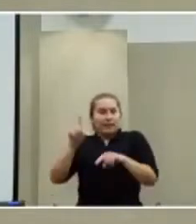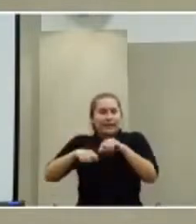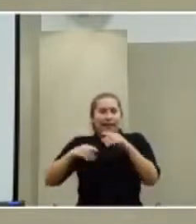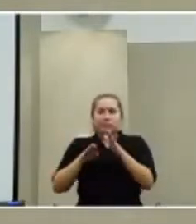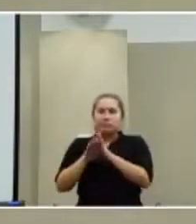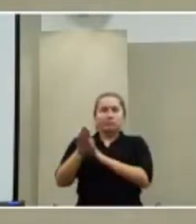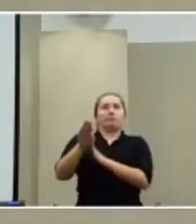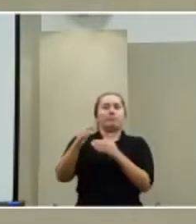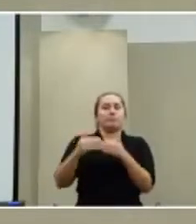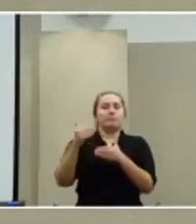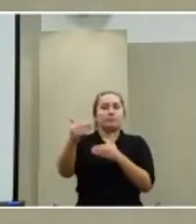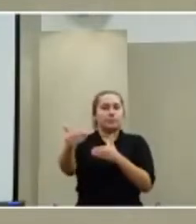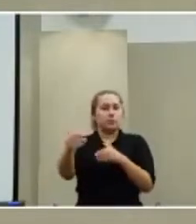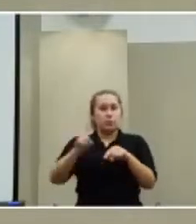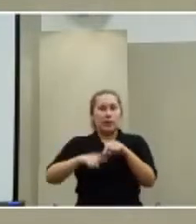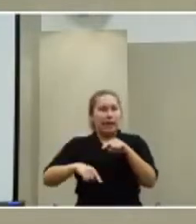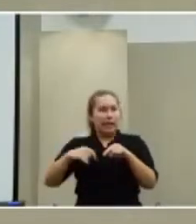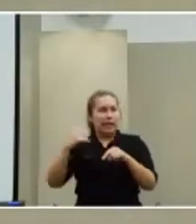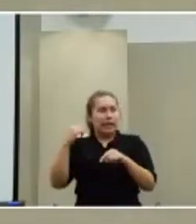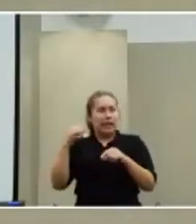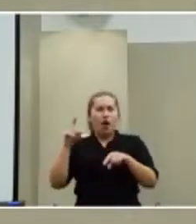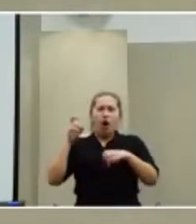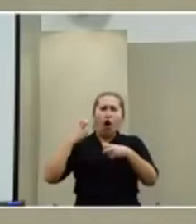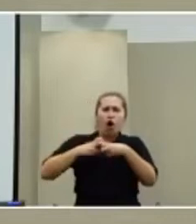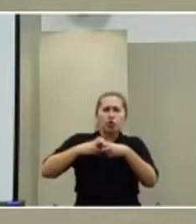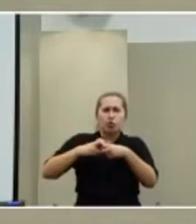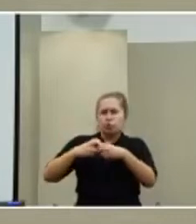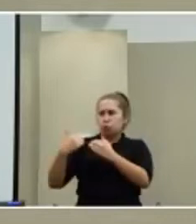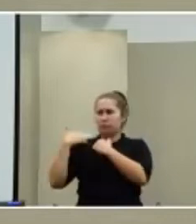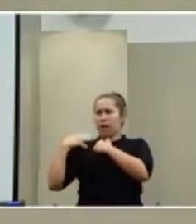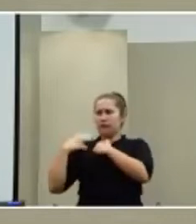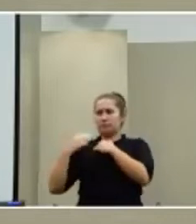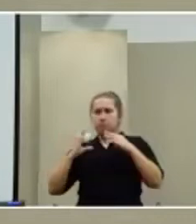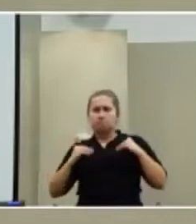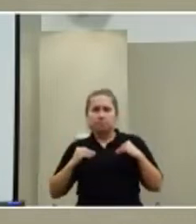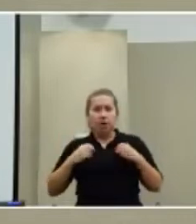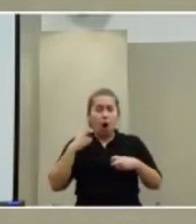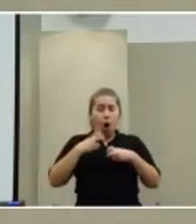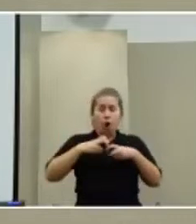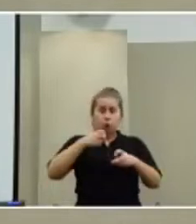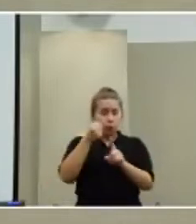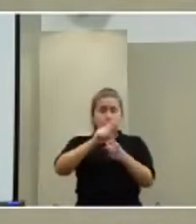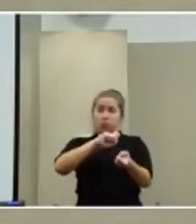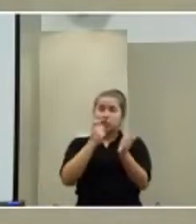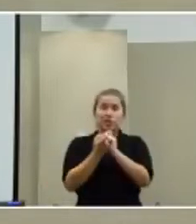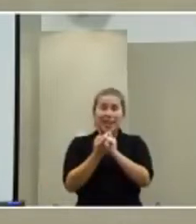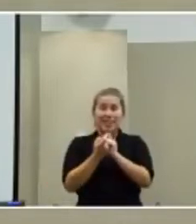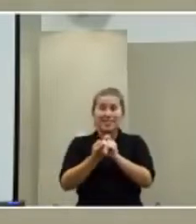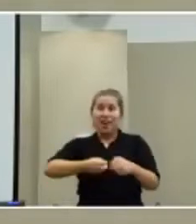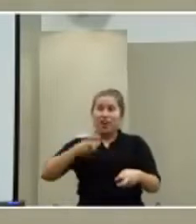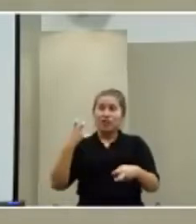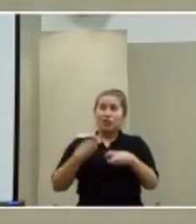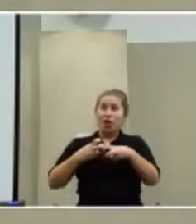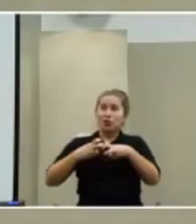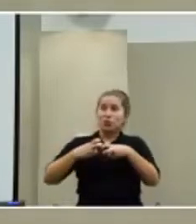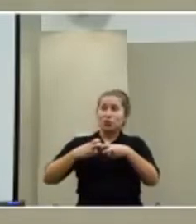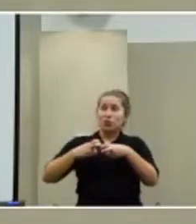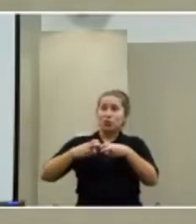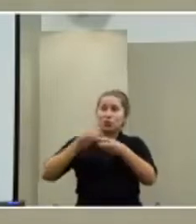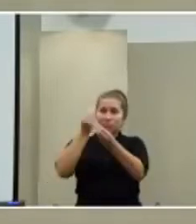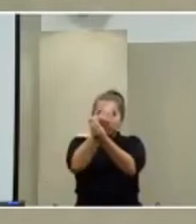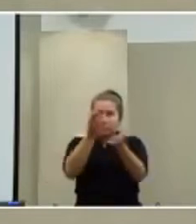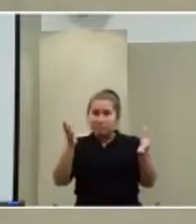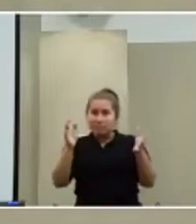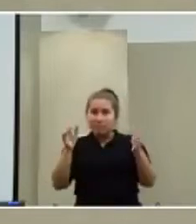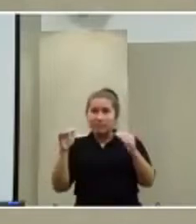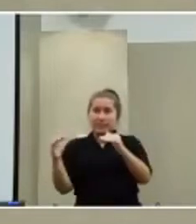is hard to hold up accountability, to make change, and to democratize that information so